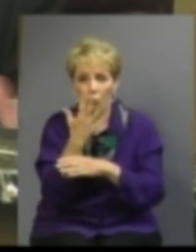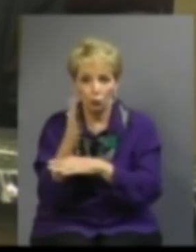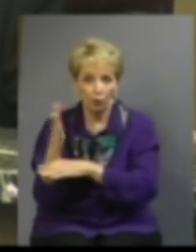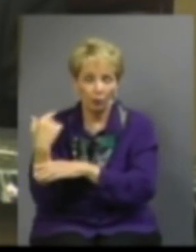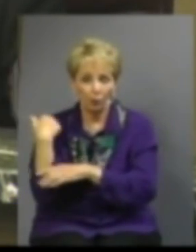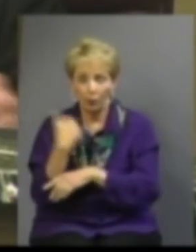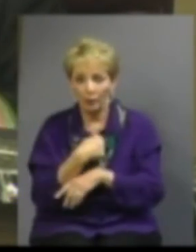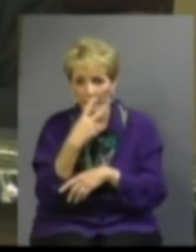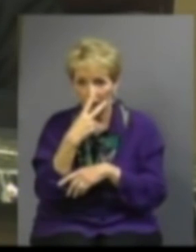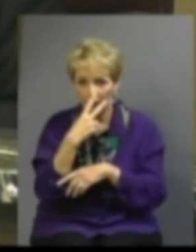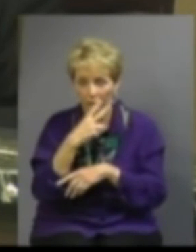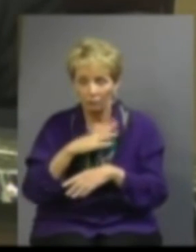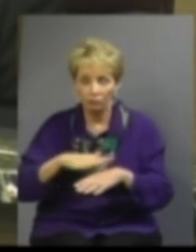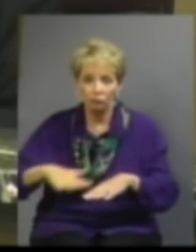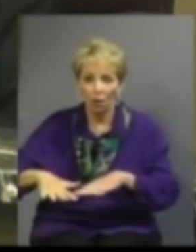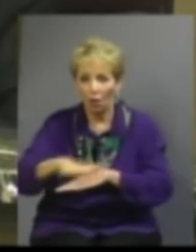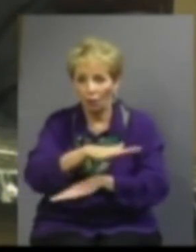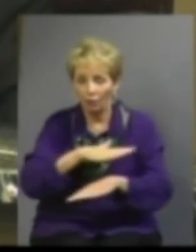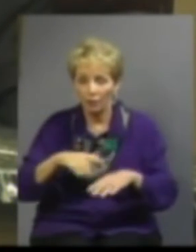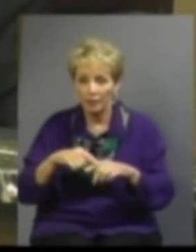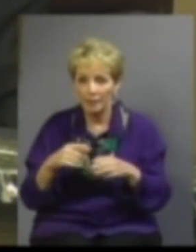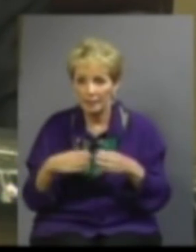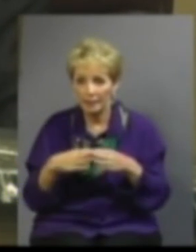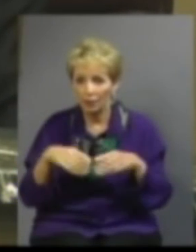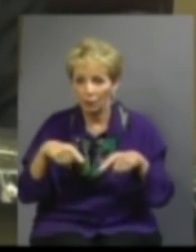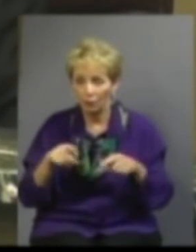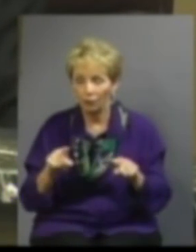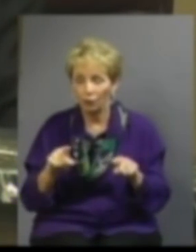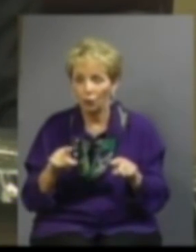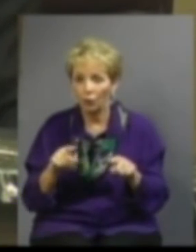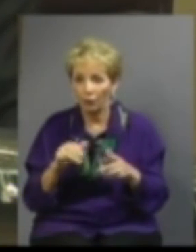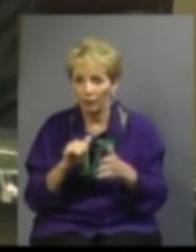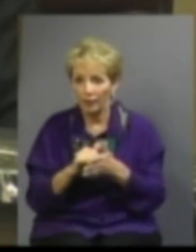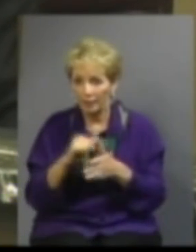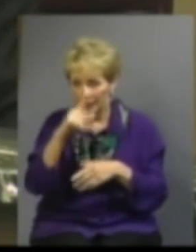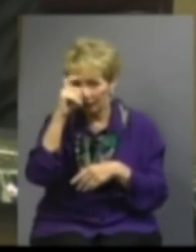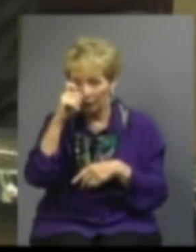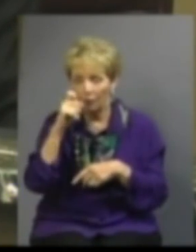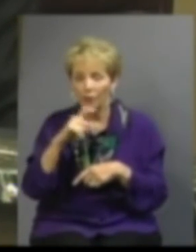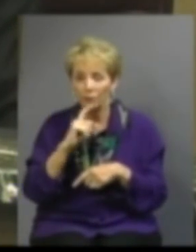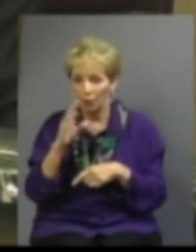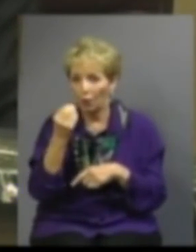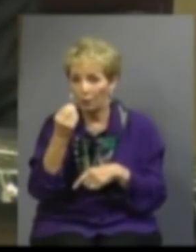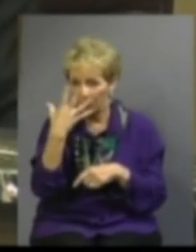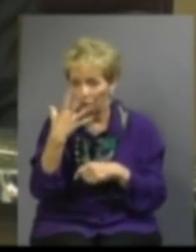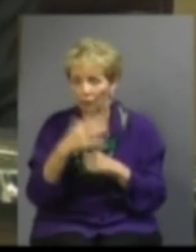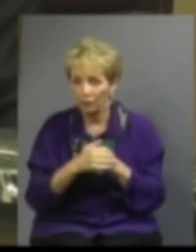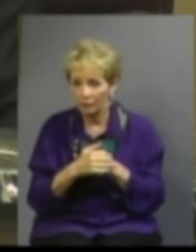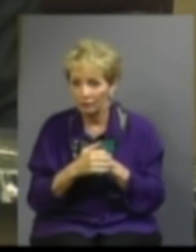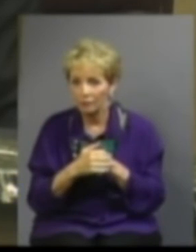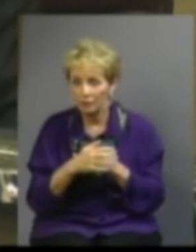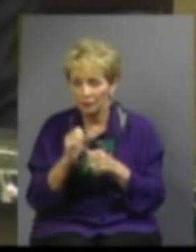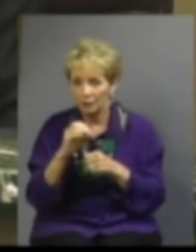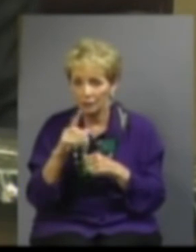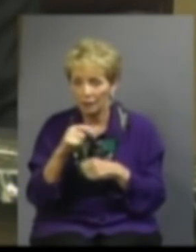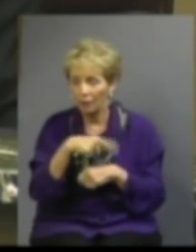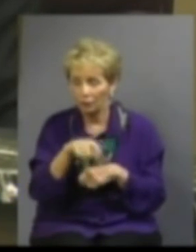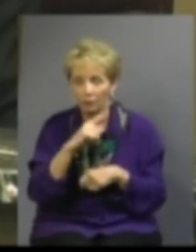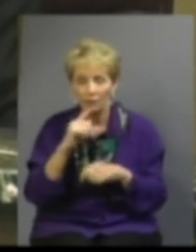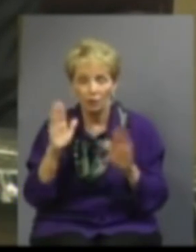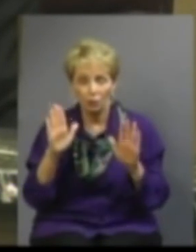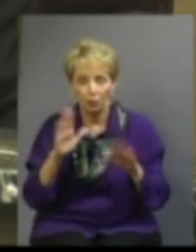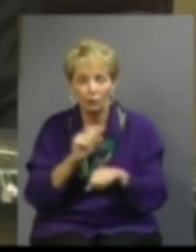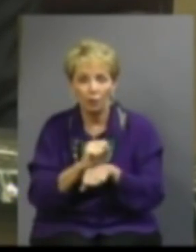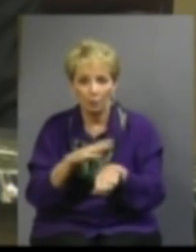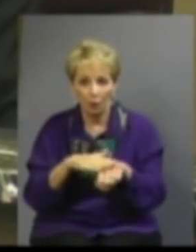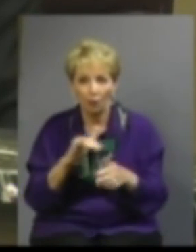saw scattered out all over the city during the course of this summer. They were just beautiful. Scott, y'all did a super job